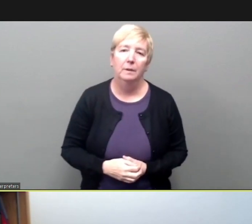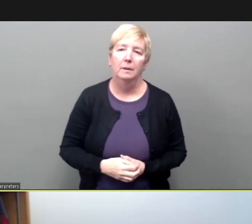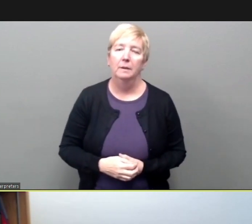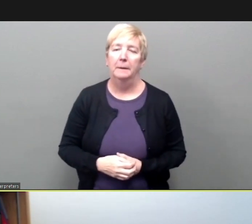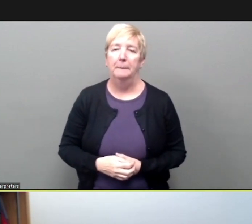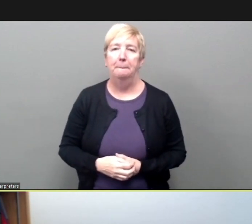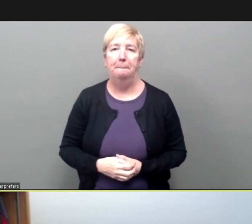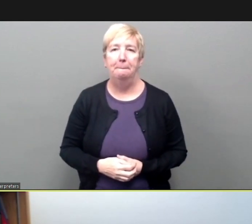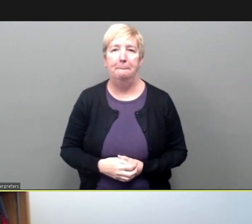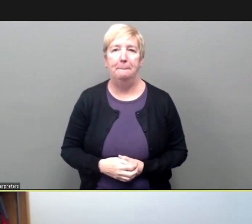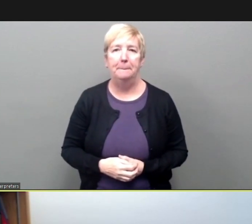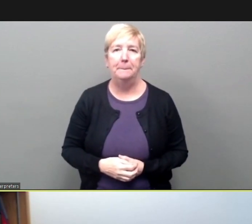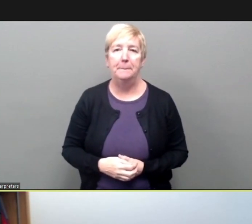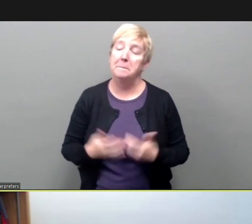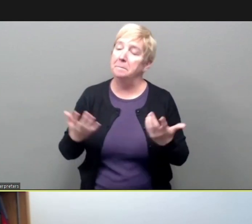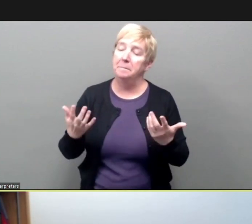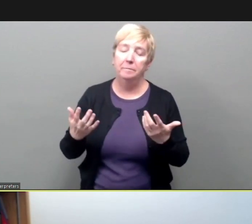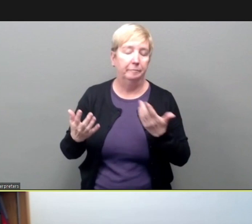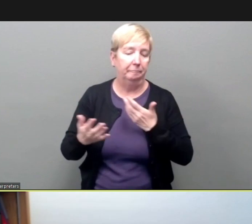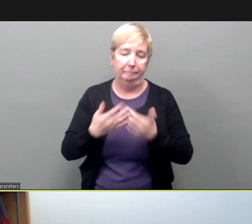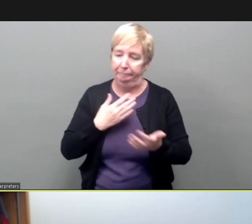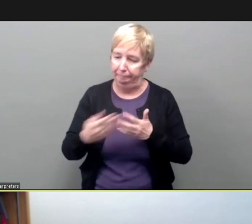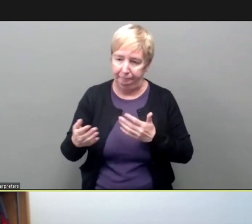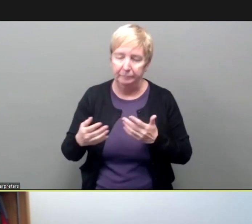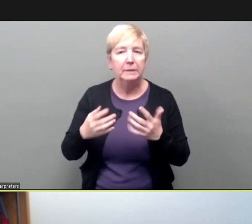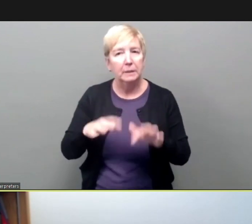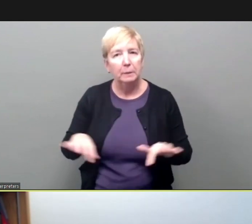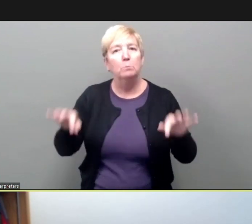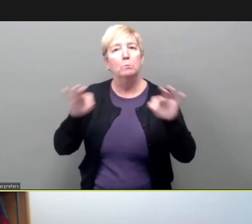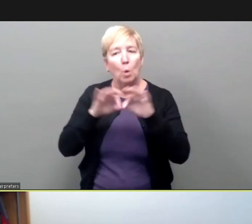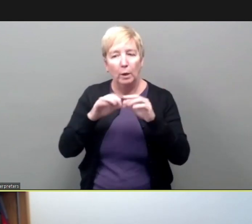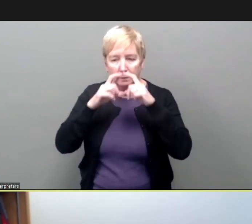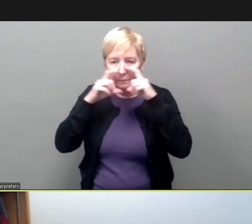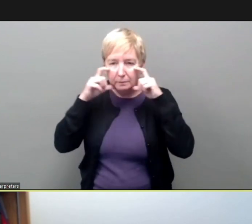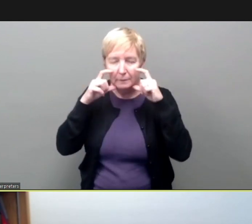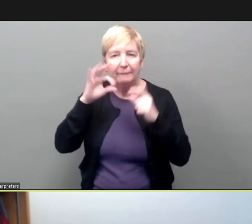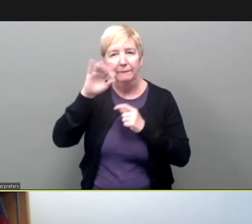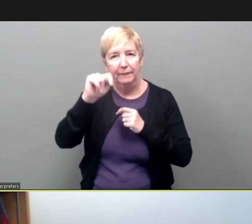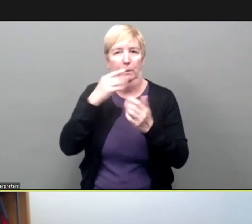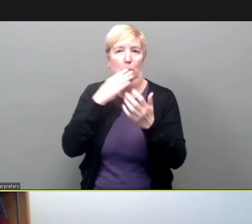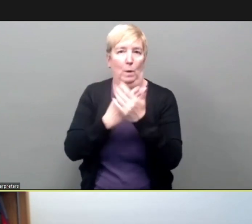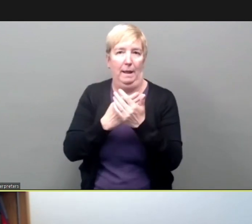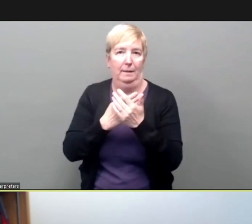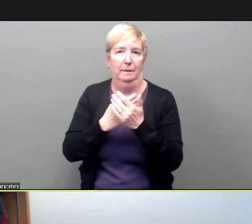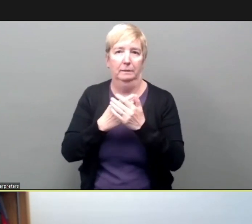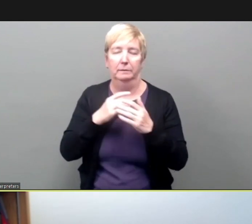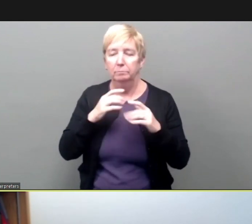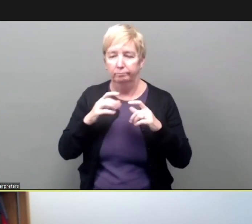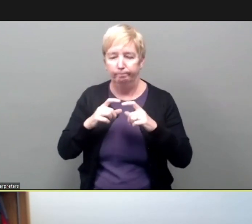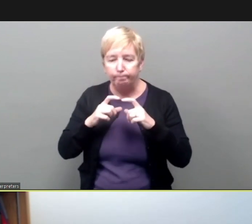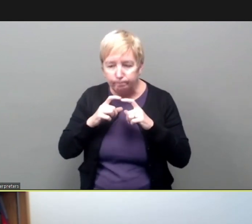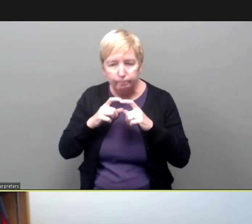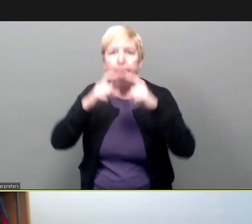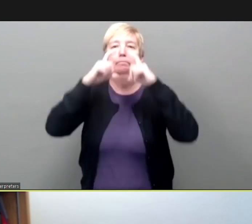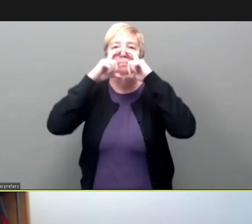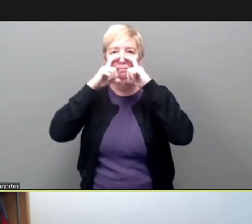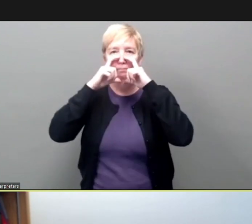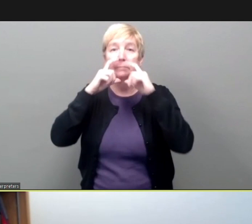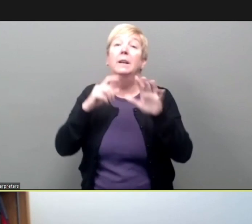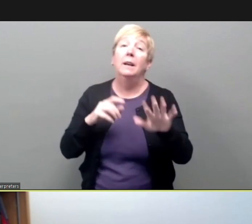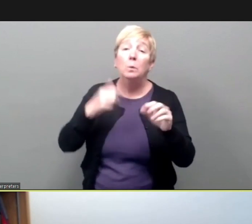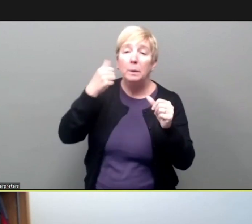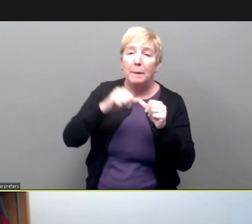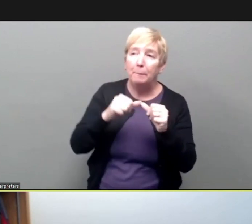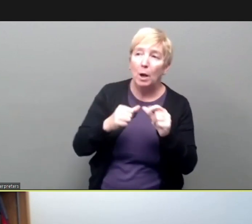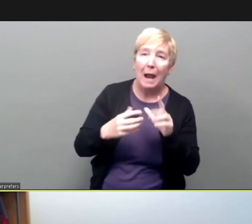yourself, and no matter what, ensure that it's well fitting over your face. The other thing is outdoors is safer